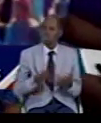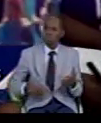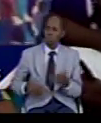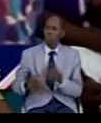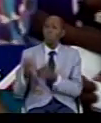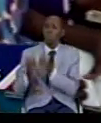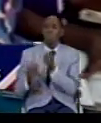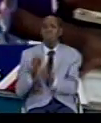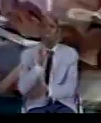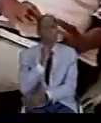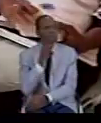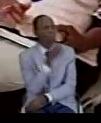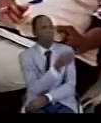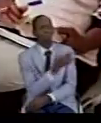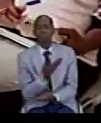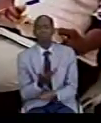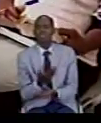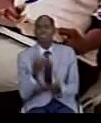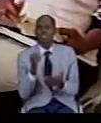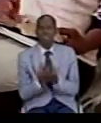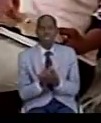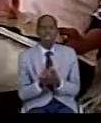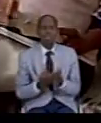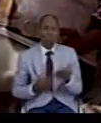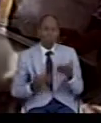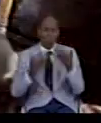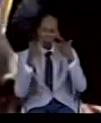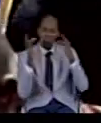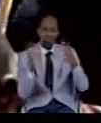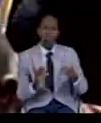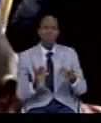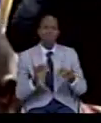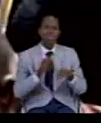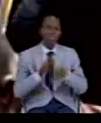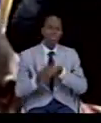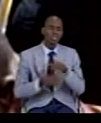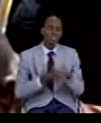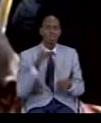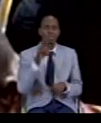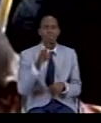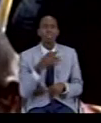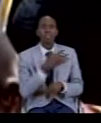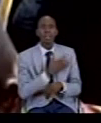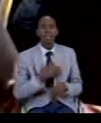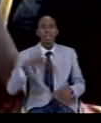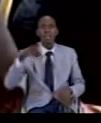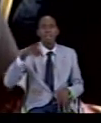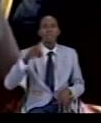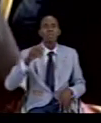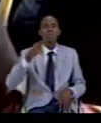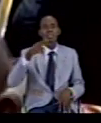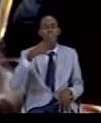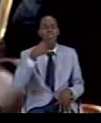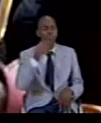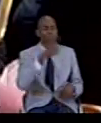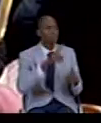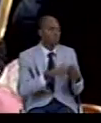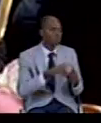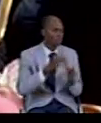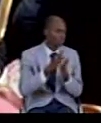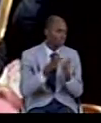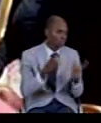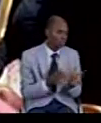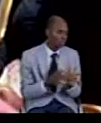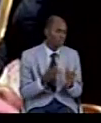he that betrays thee? And Peter, seeing him, says to Jesus,